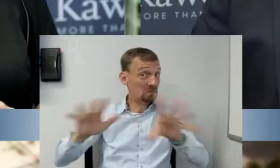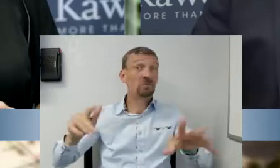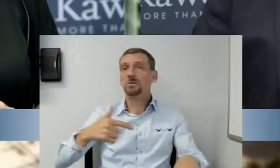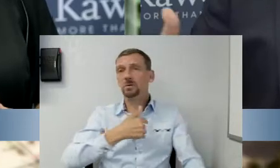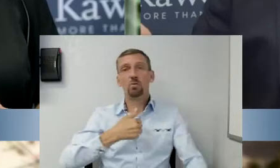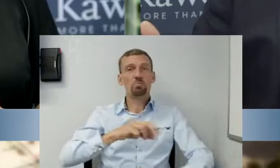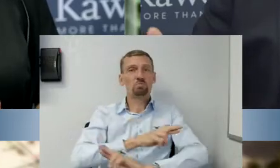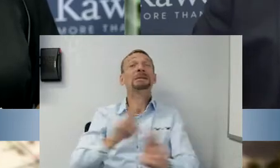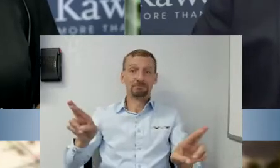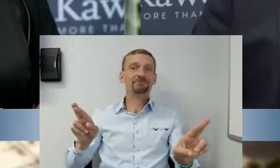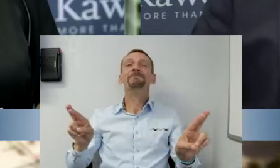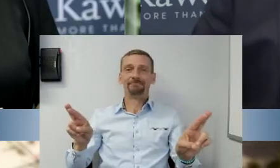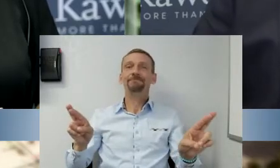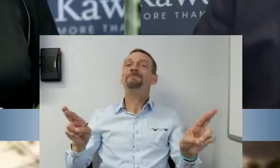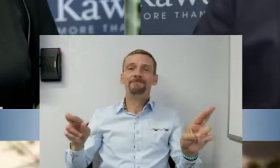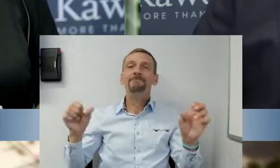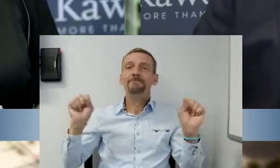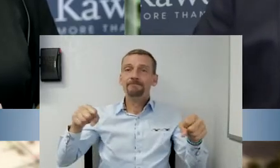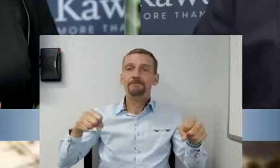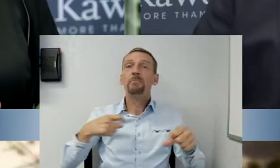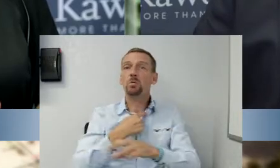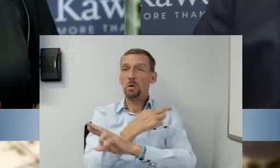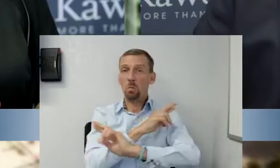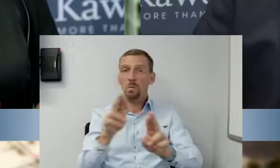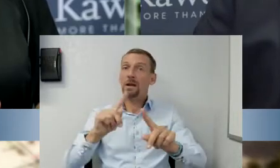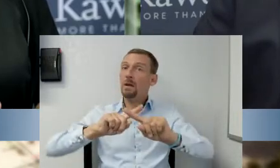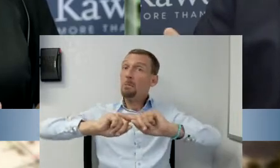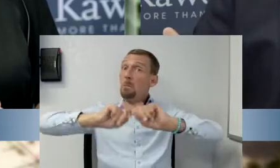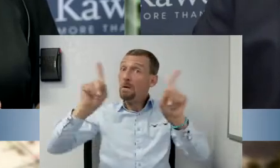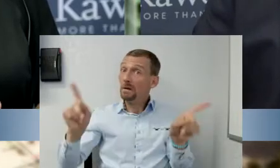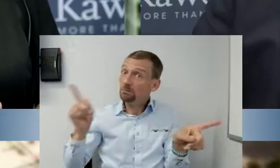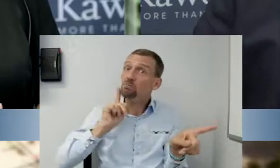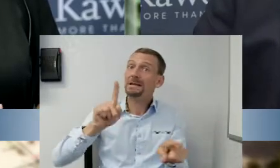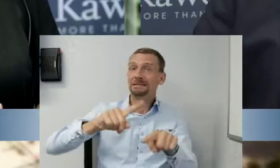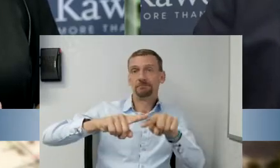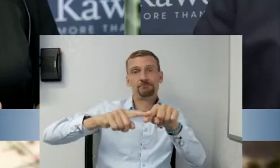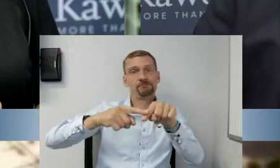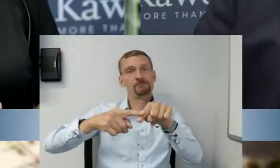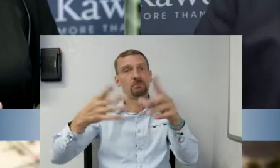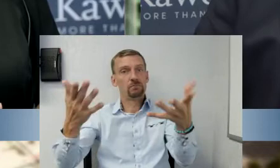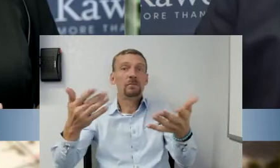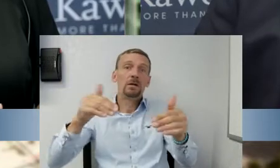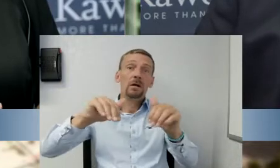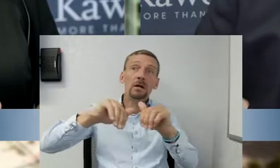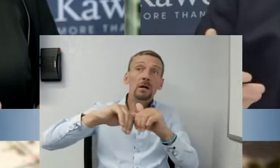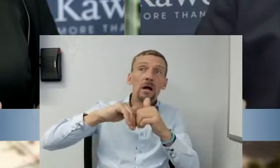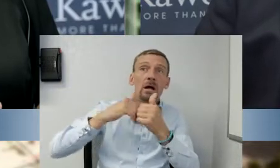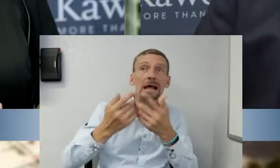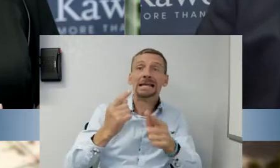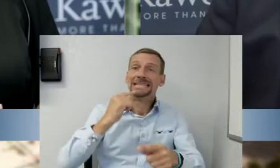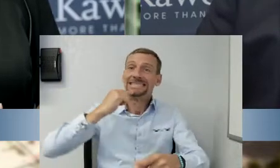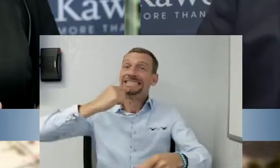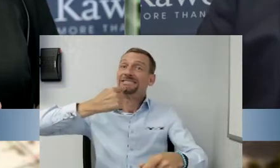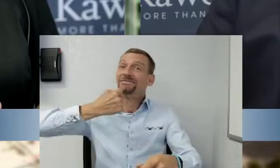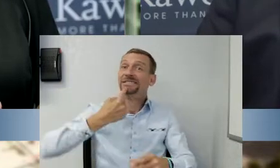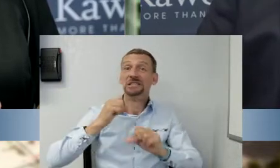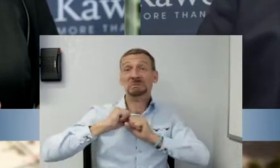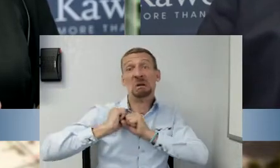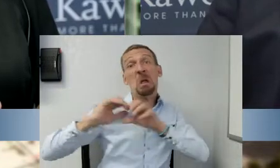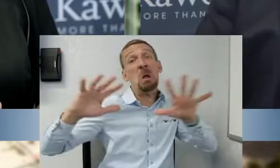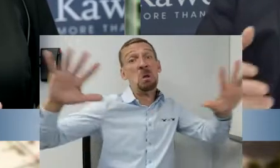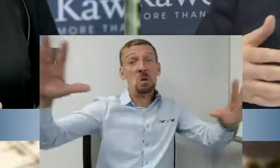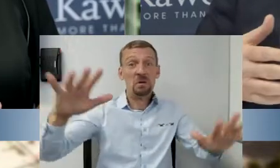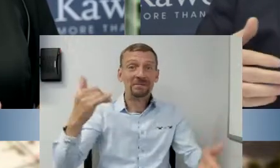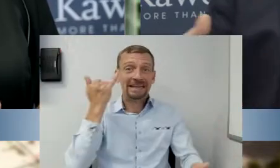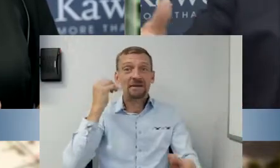ready. But again, it depends a lot on just how severe that surge is,